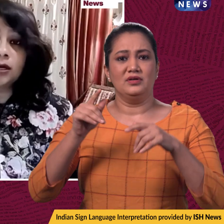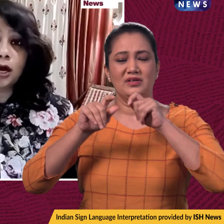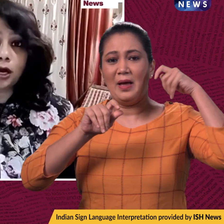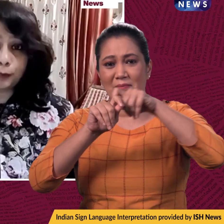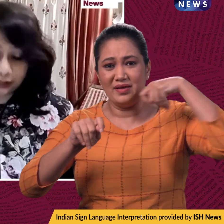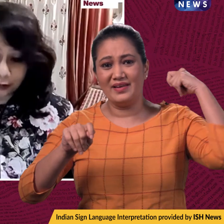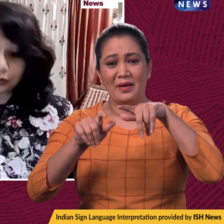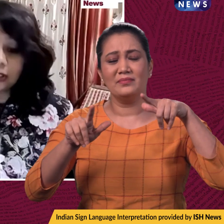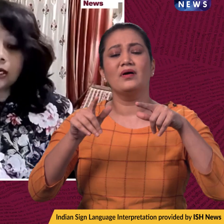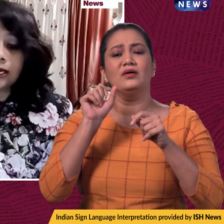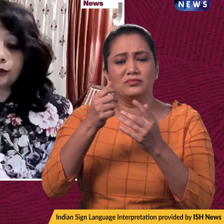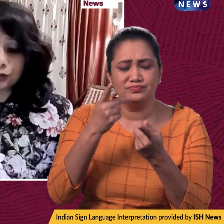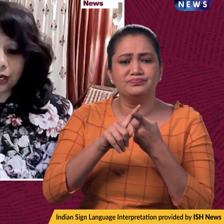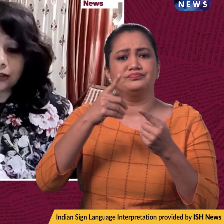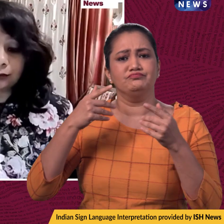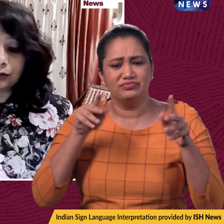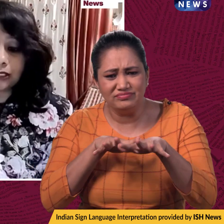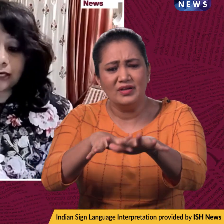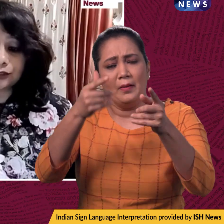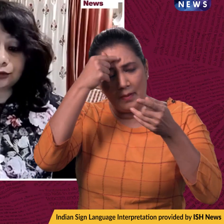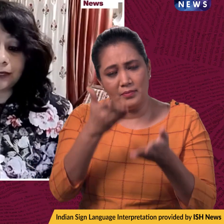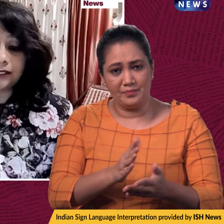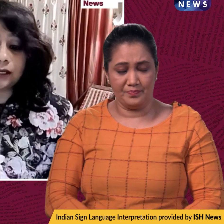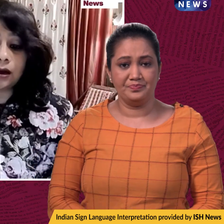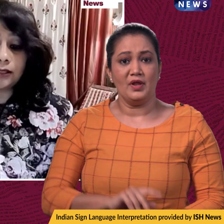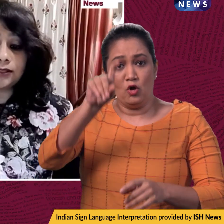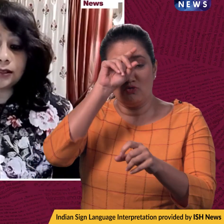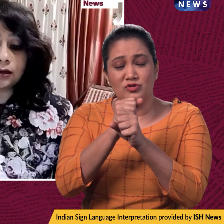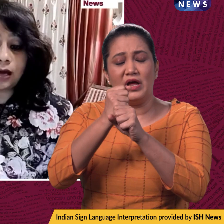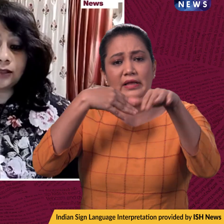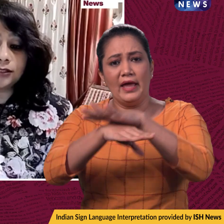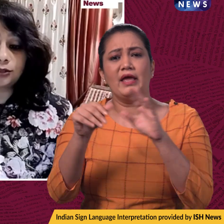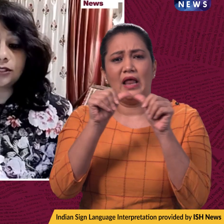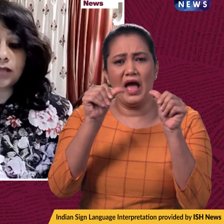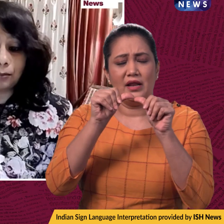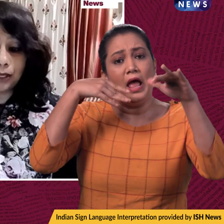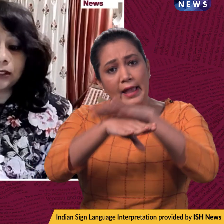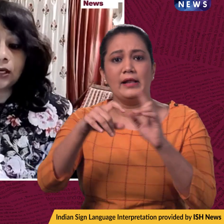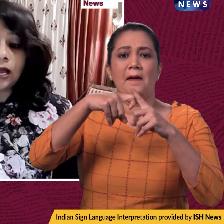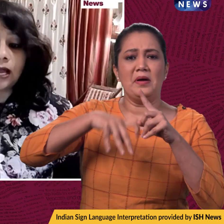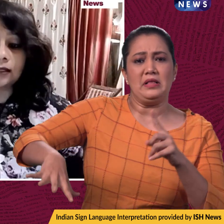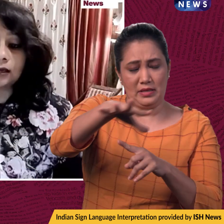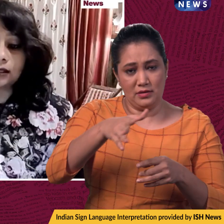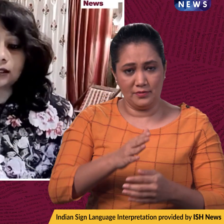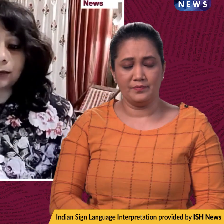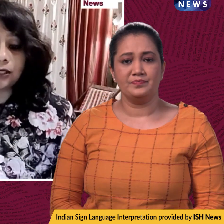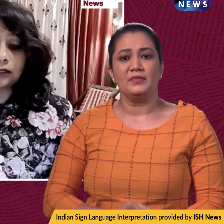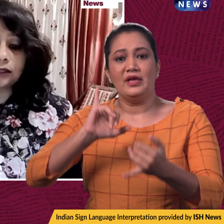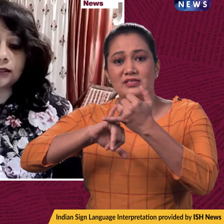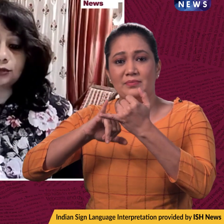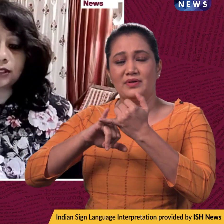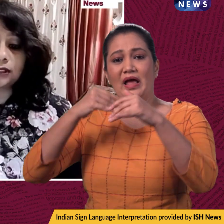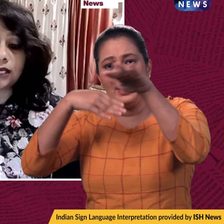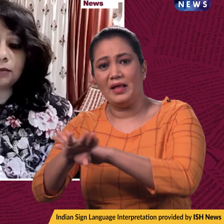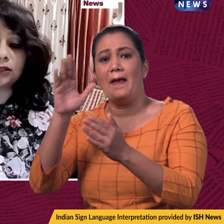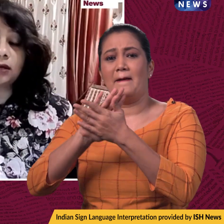Navami procession. In Gujarat, communal clashes took place in Anand district's Khambat and